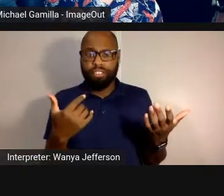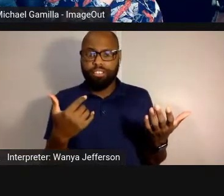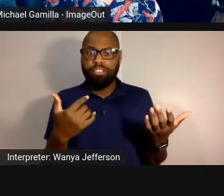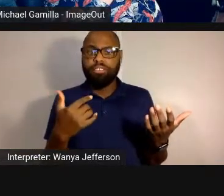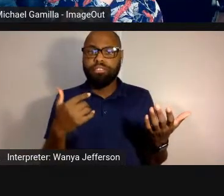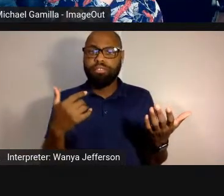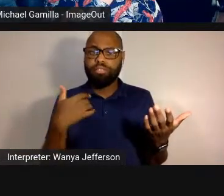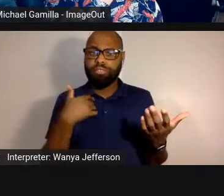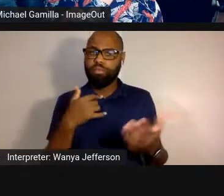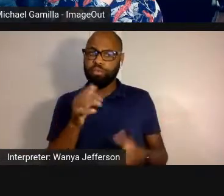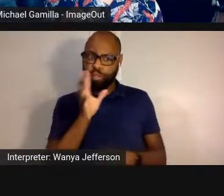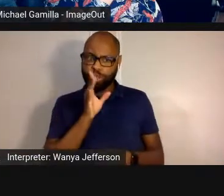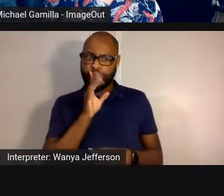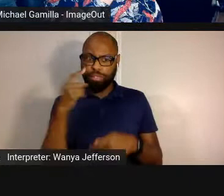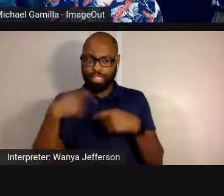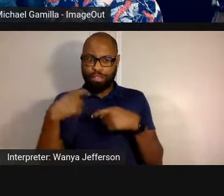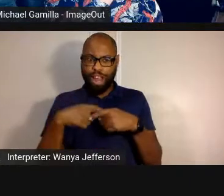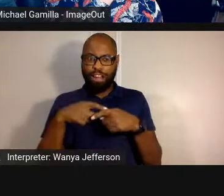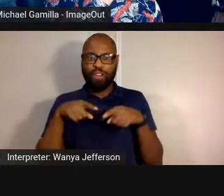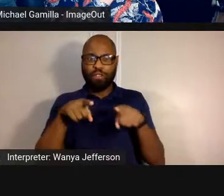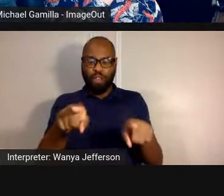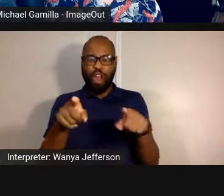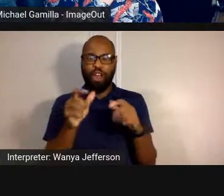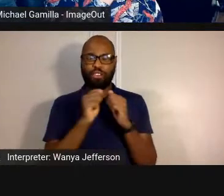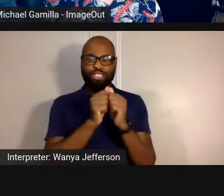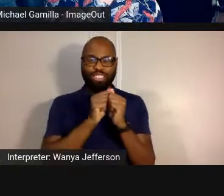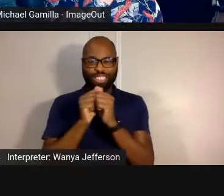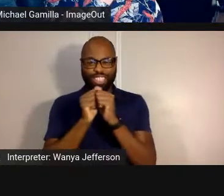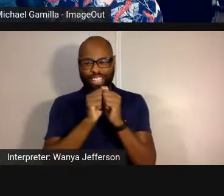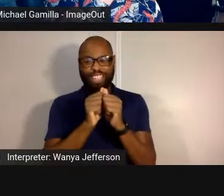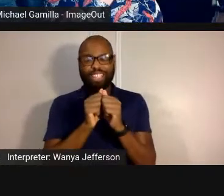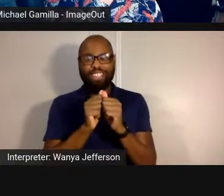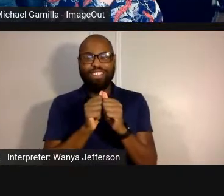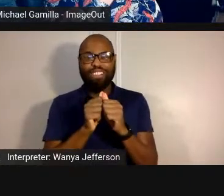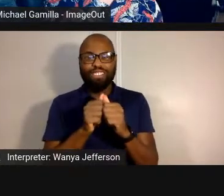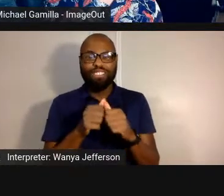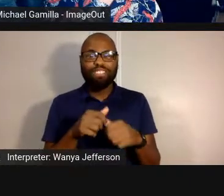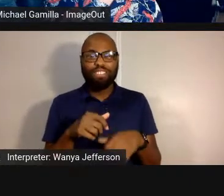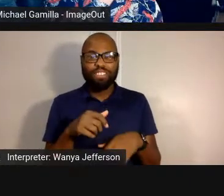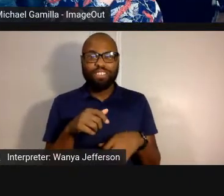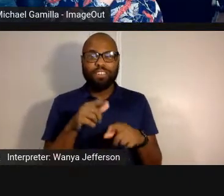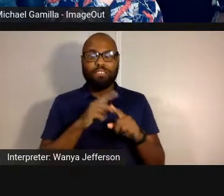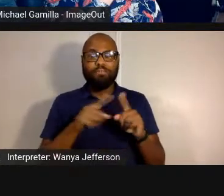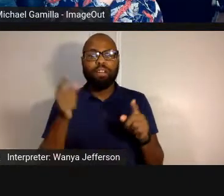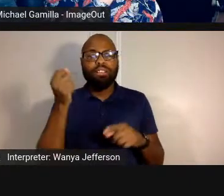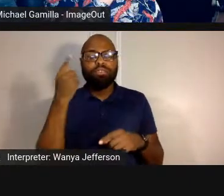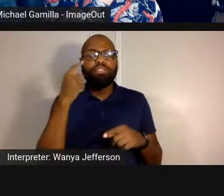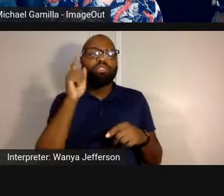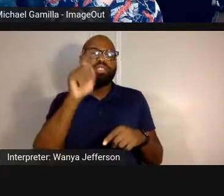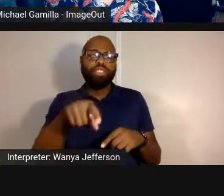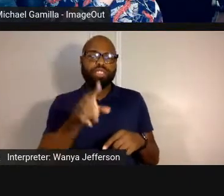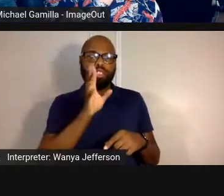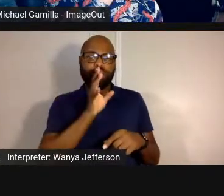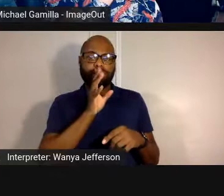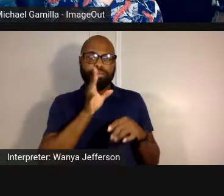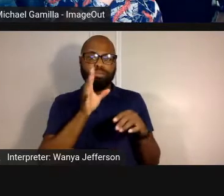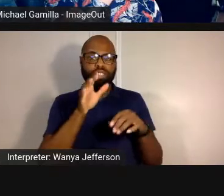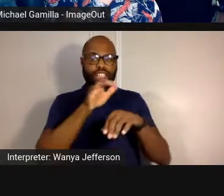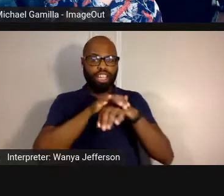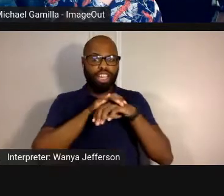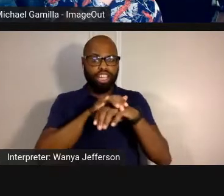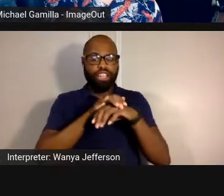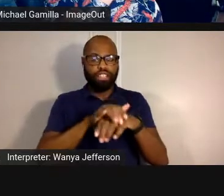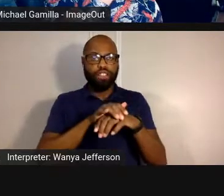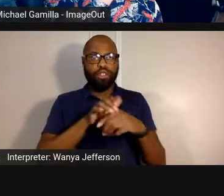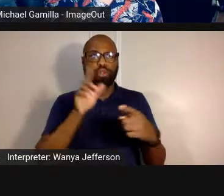Spanish when we are together with Sebastian, but we need to speak in English in order to be able